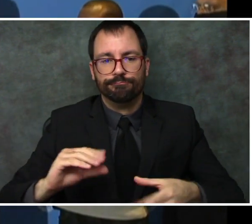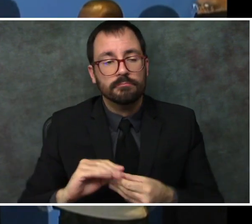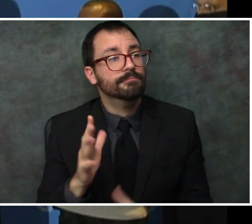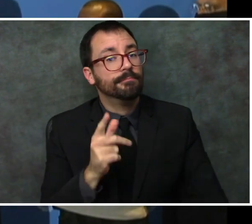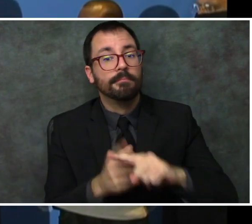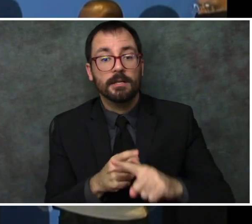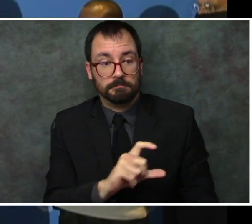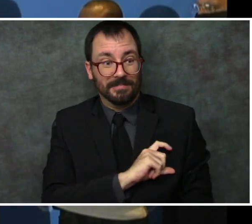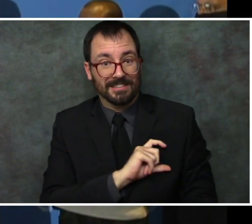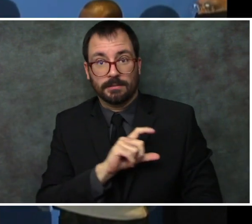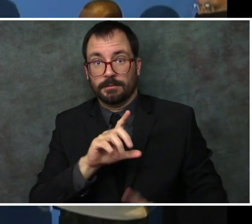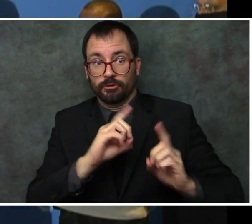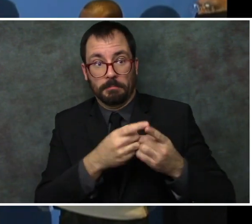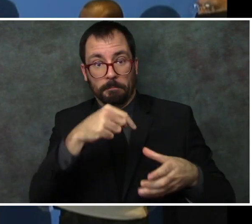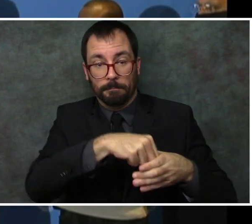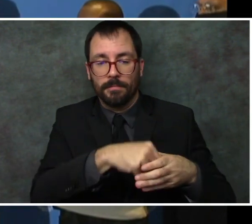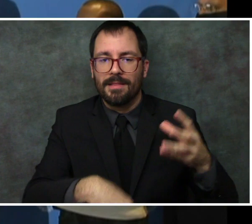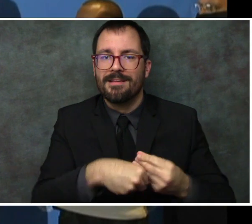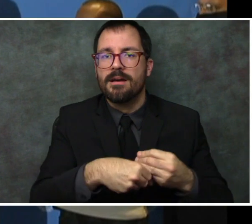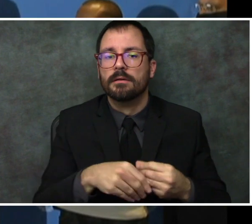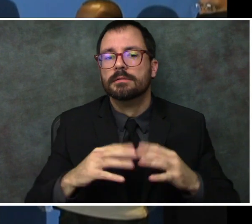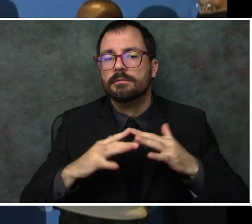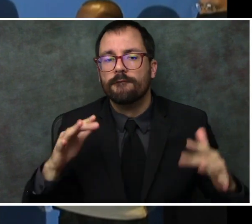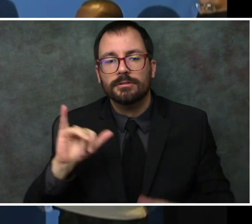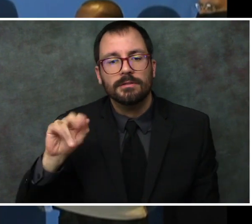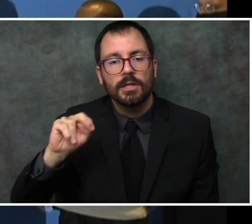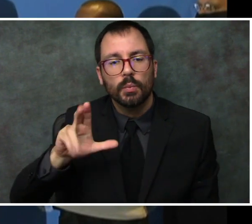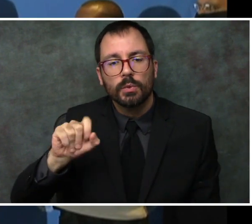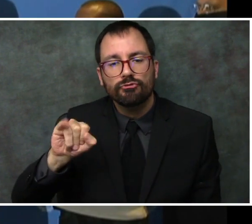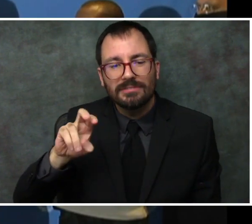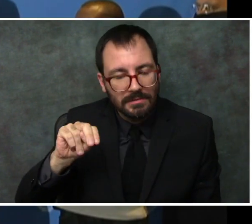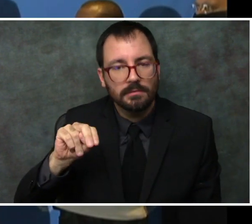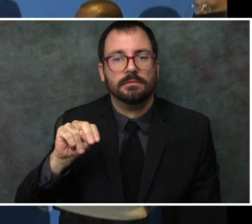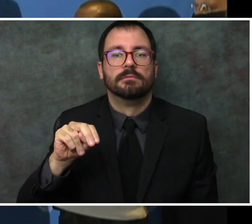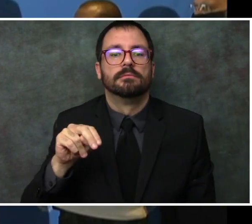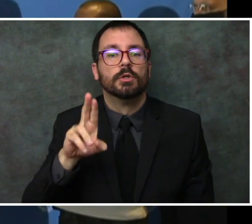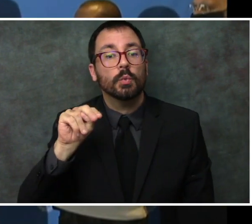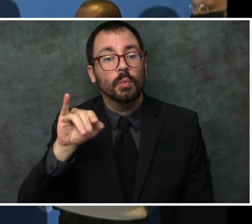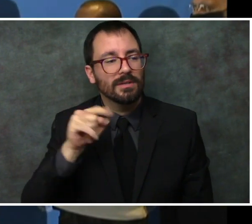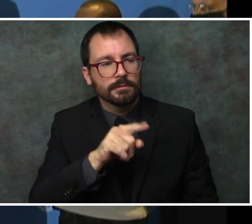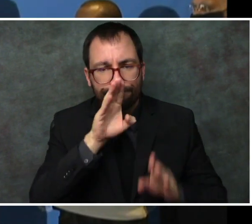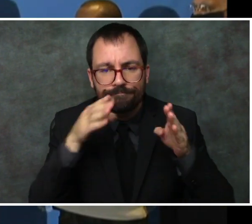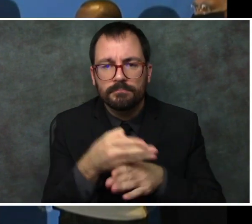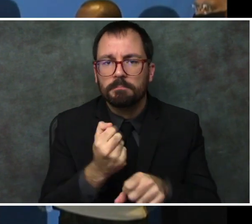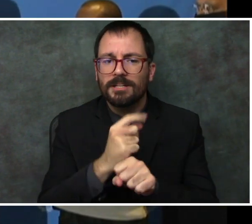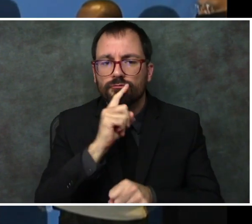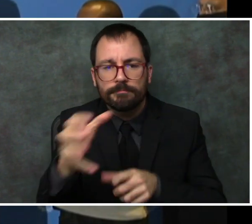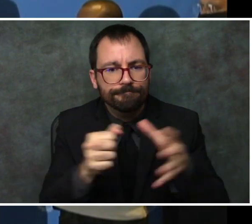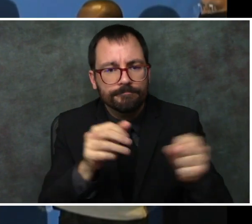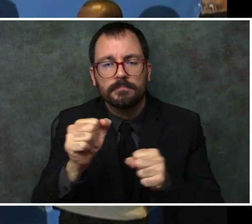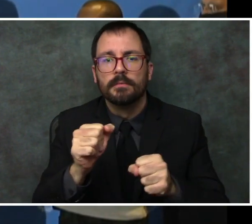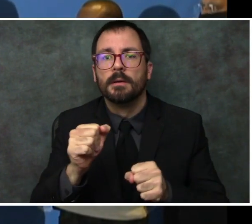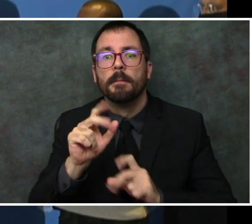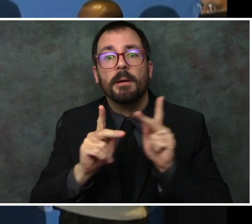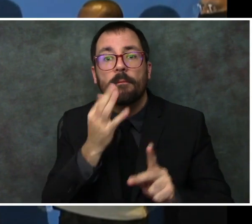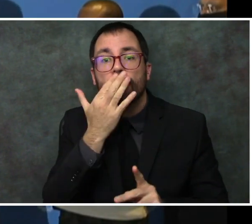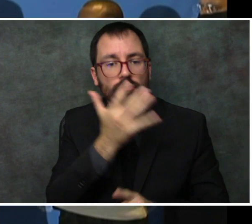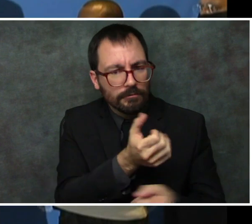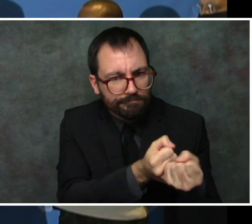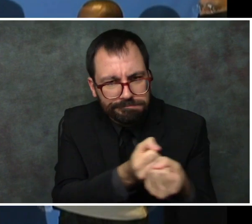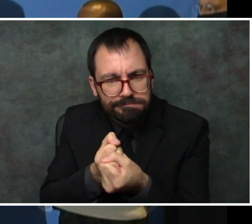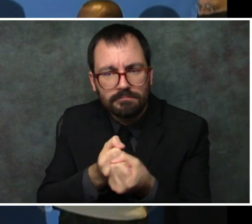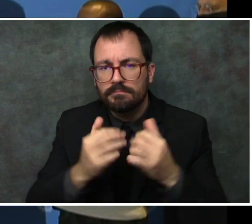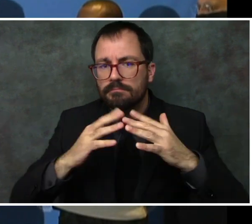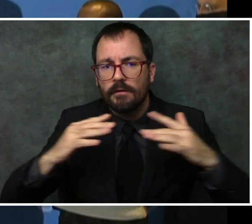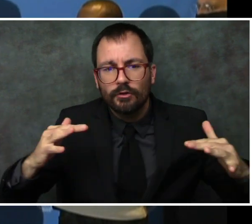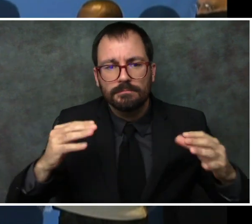for officers of color. They call for continued expansion of the body-worn camera program and the continued ban on biometrical and